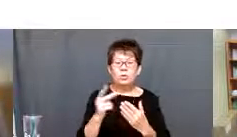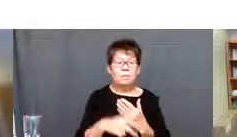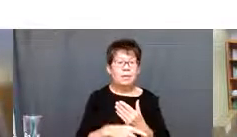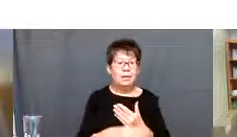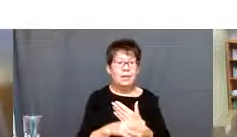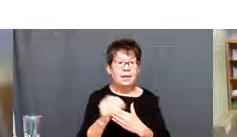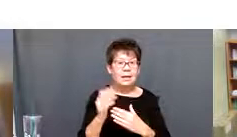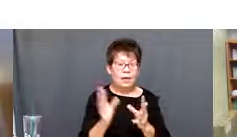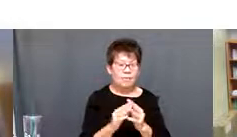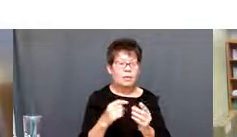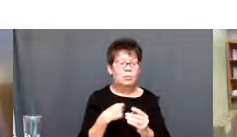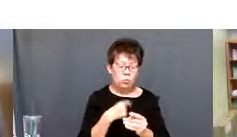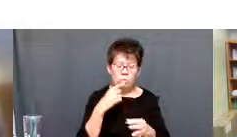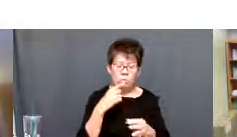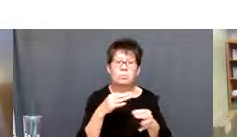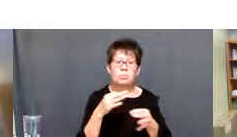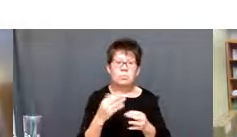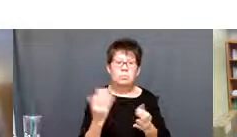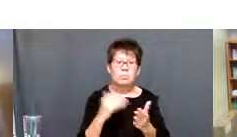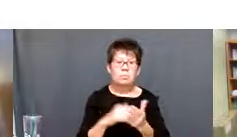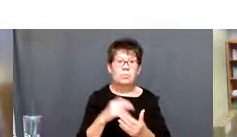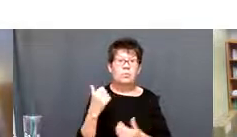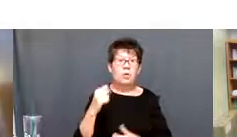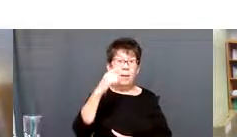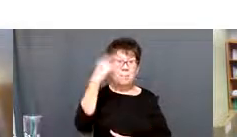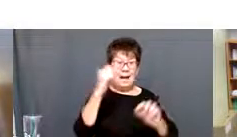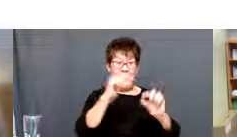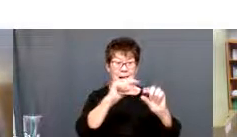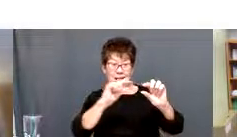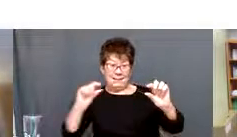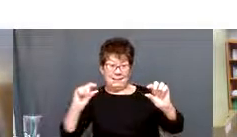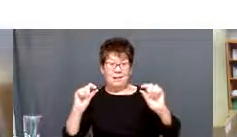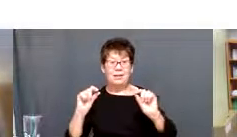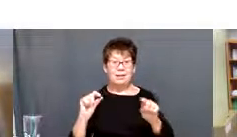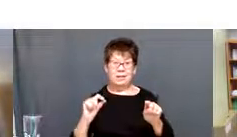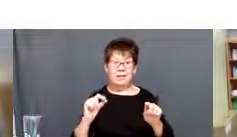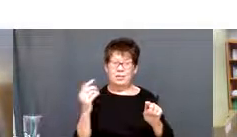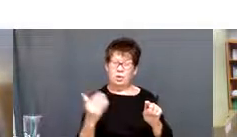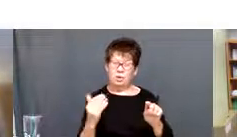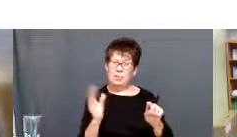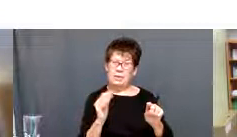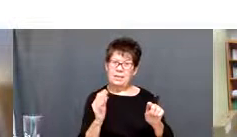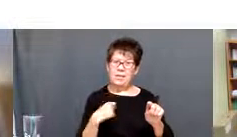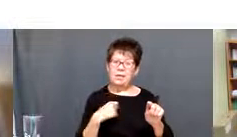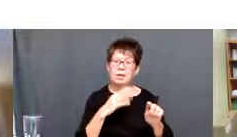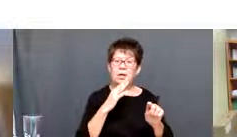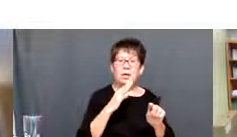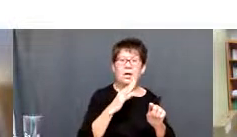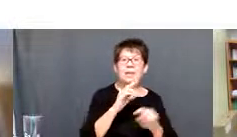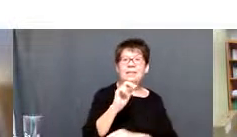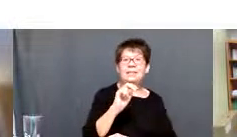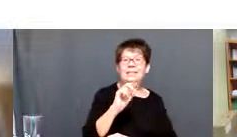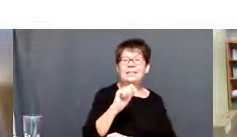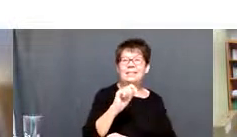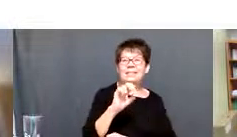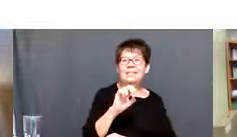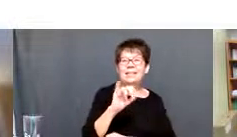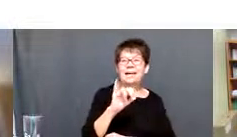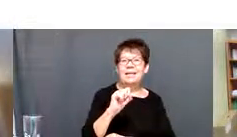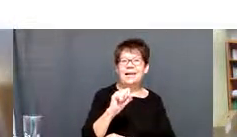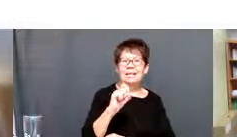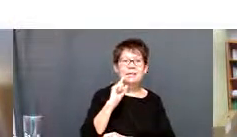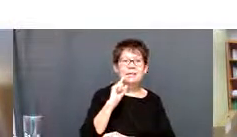have it in bold here because this is a new meeting. We will also discuss it with you at the Age 3 TEIS Extended Option